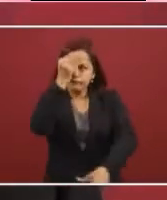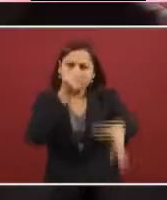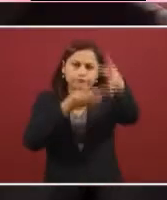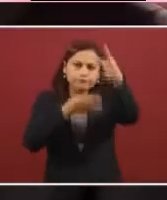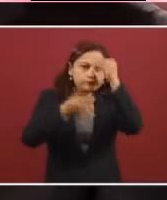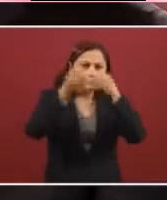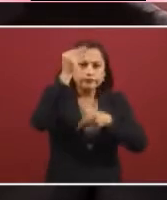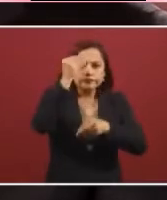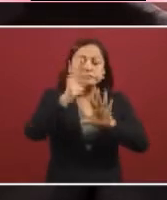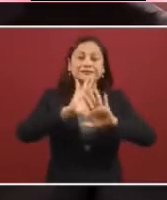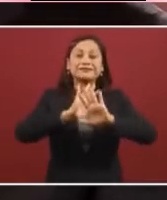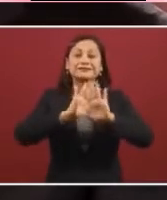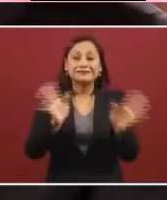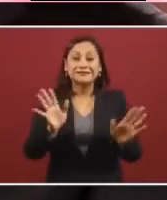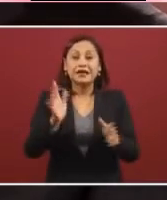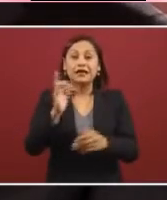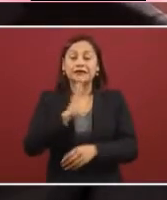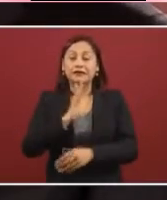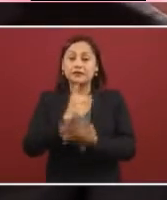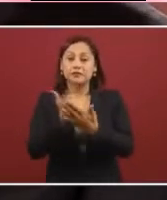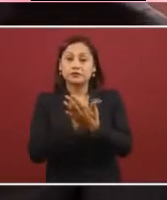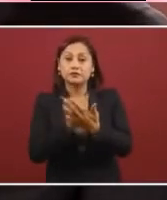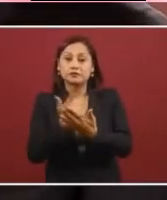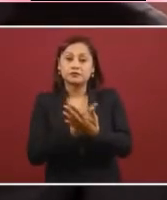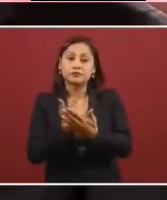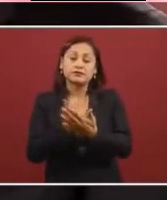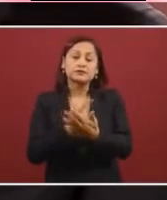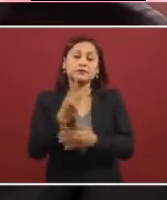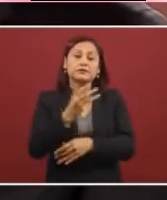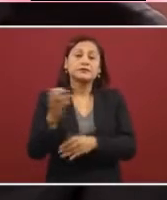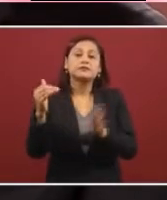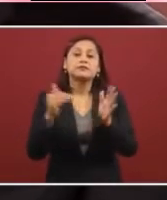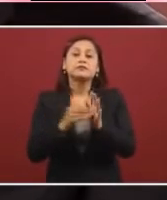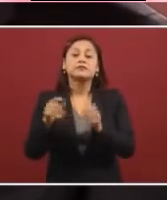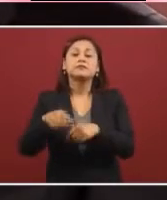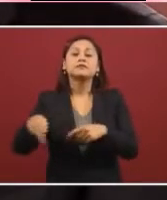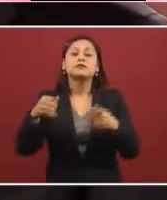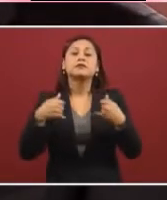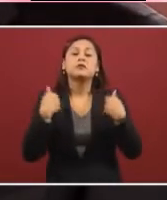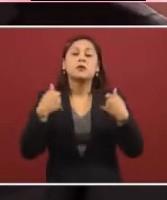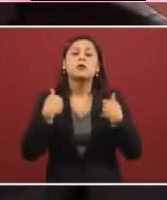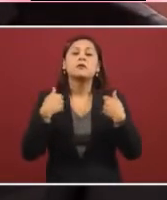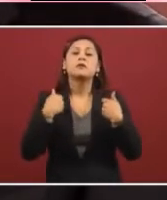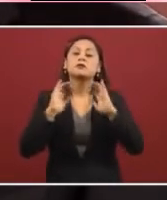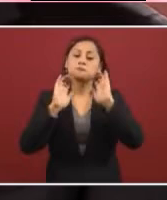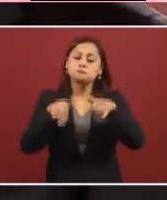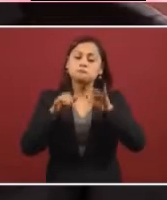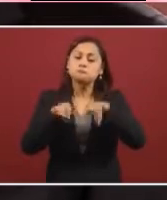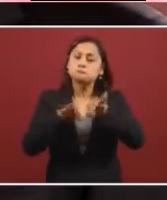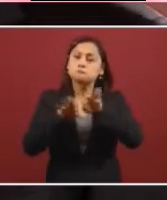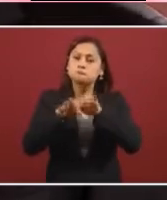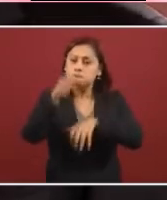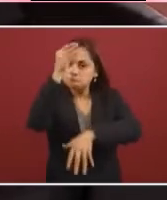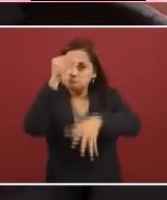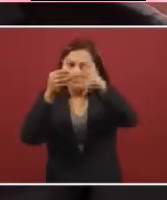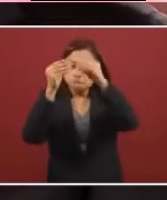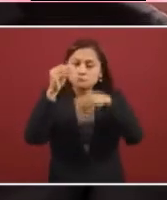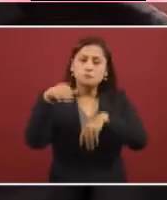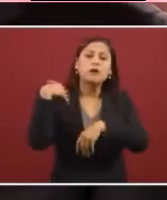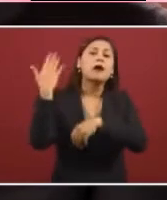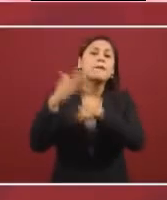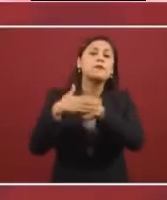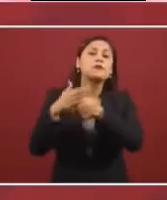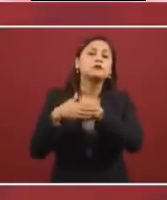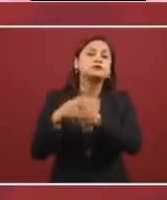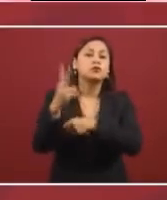600,000 are already working. We're shooting for 1 million shortly. And up